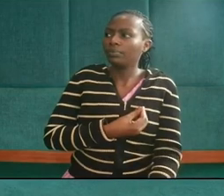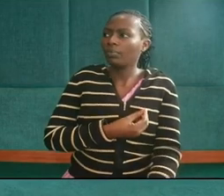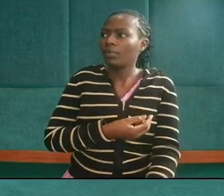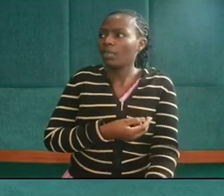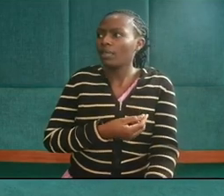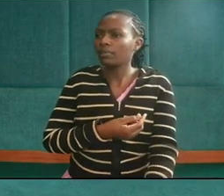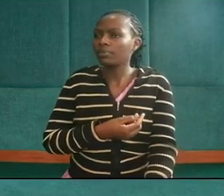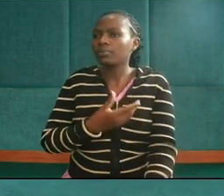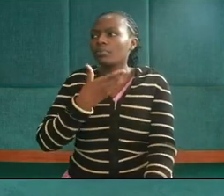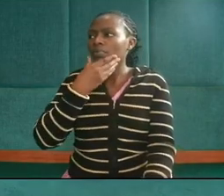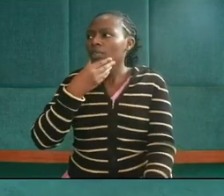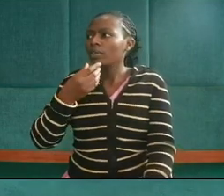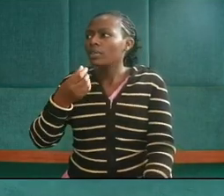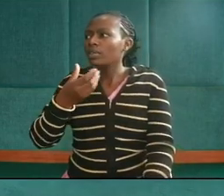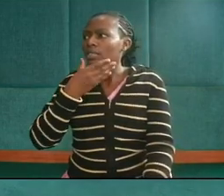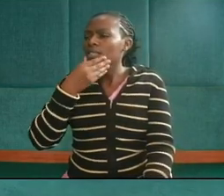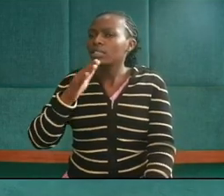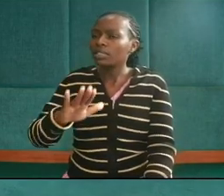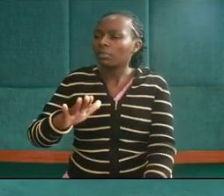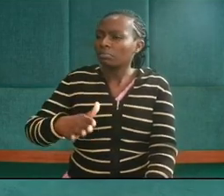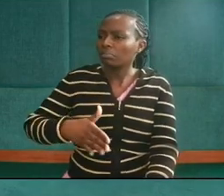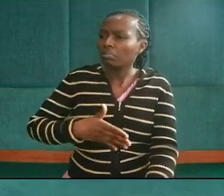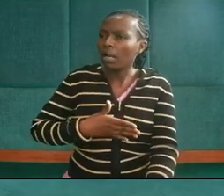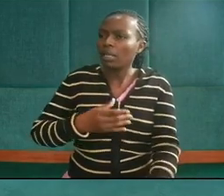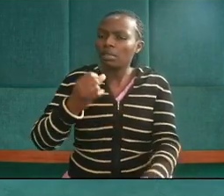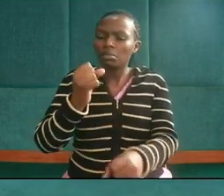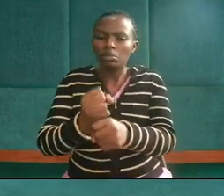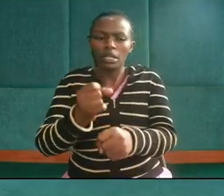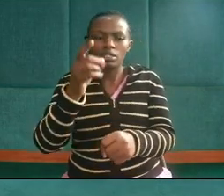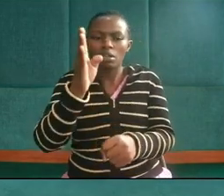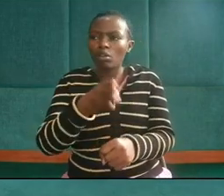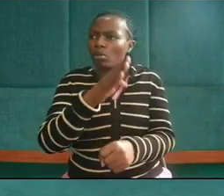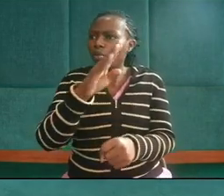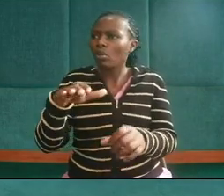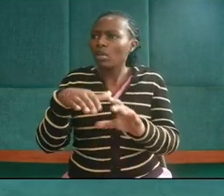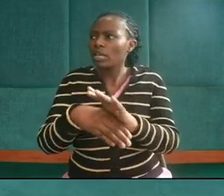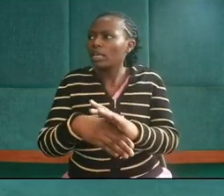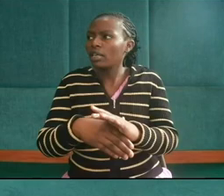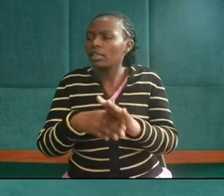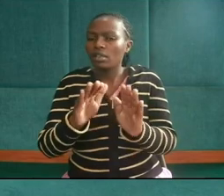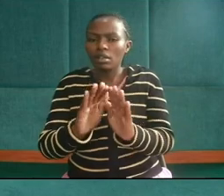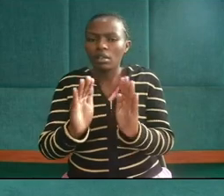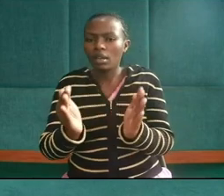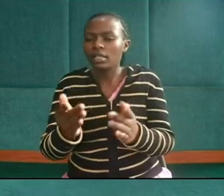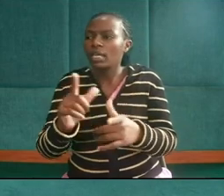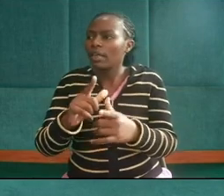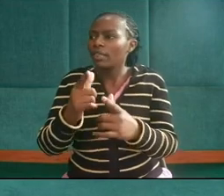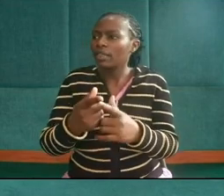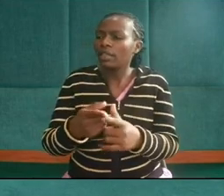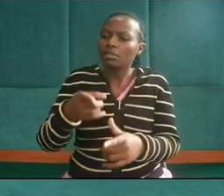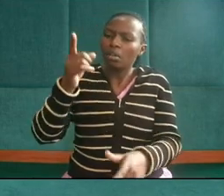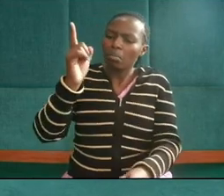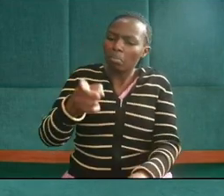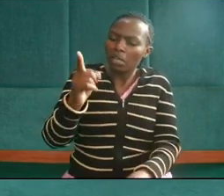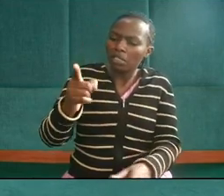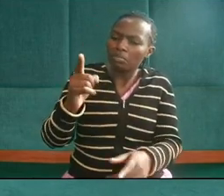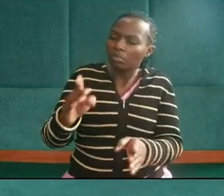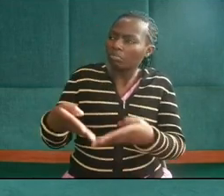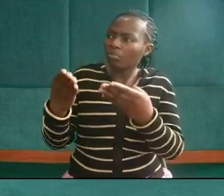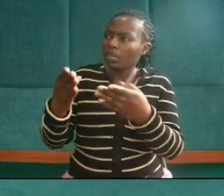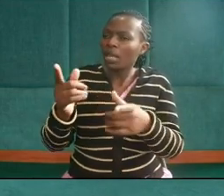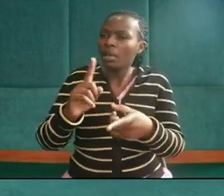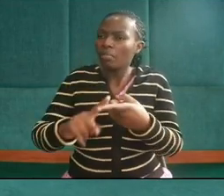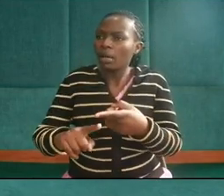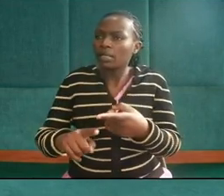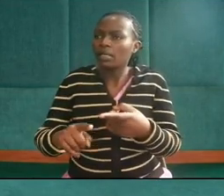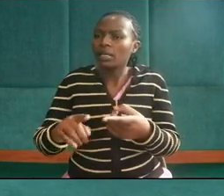son does wrong in class and they're supposed to be punished, but somebody says, no, or daddy or a